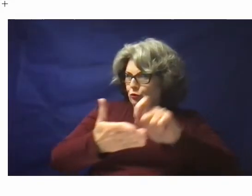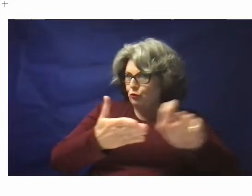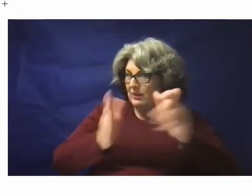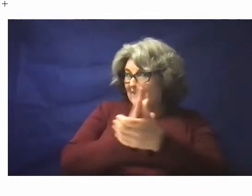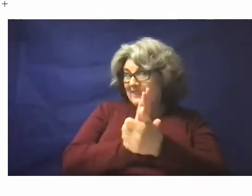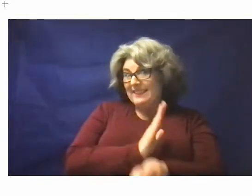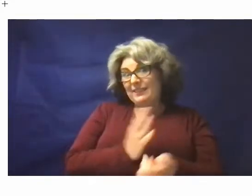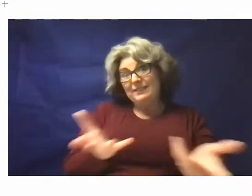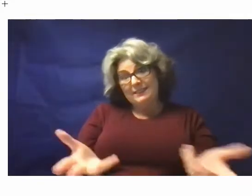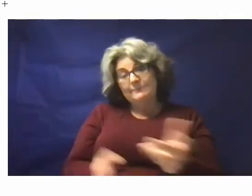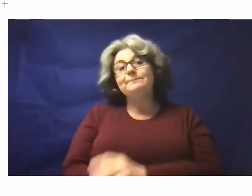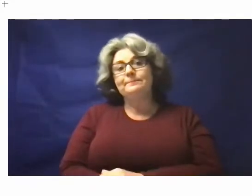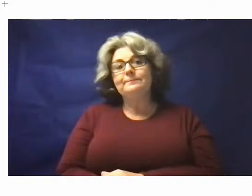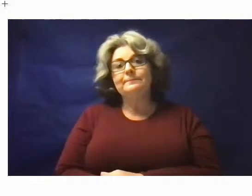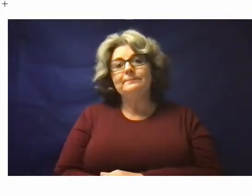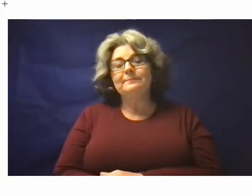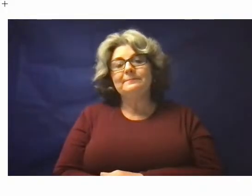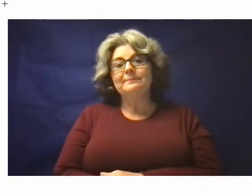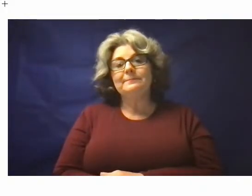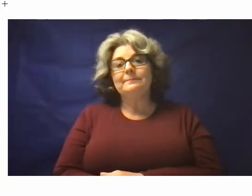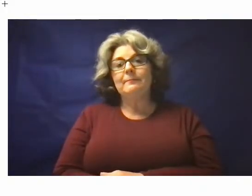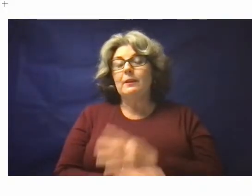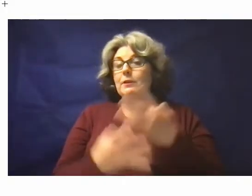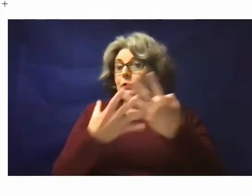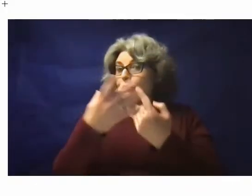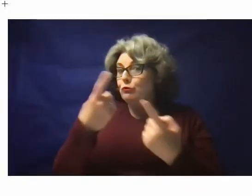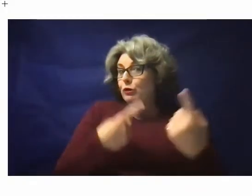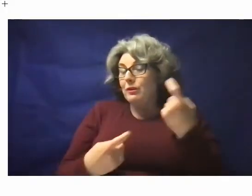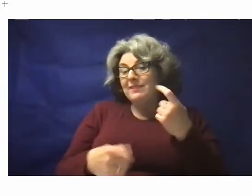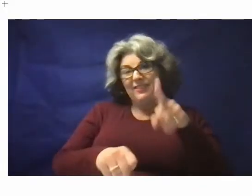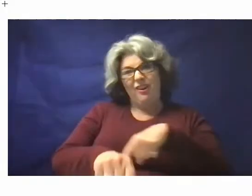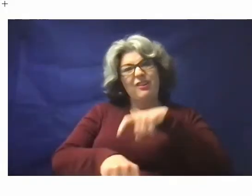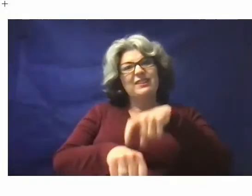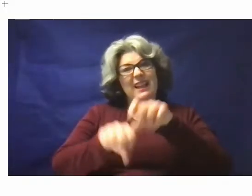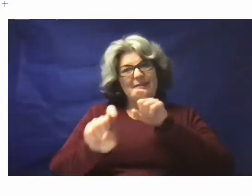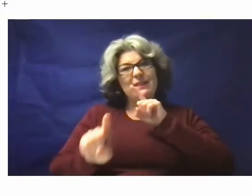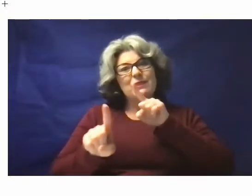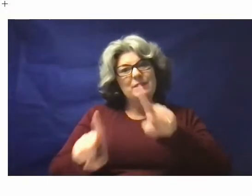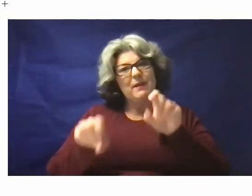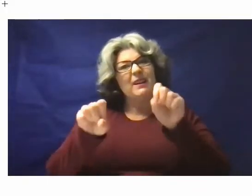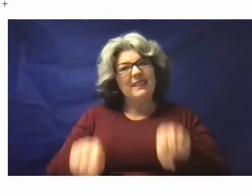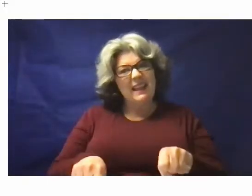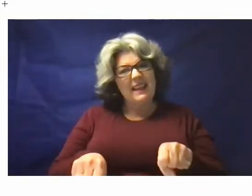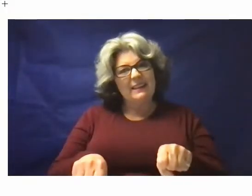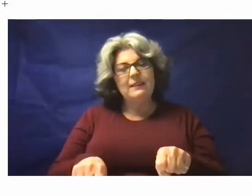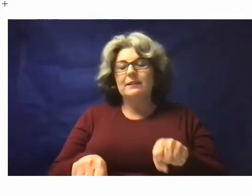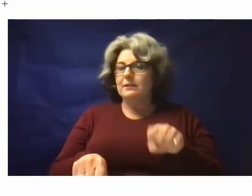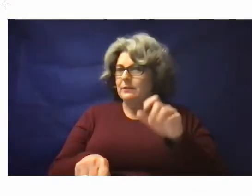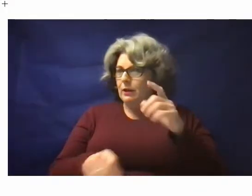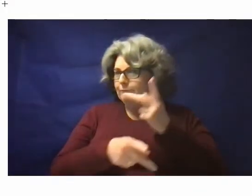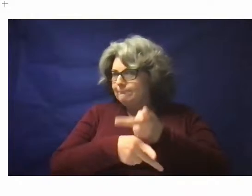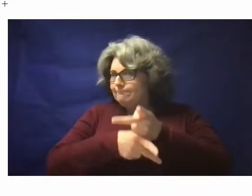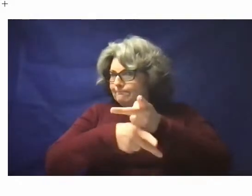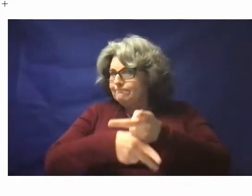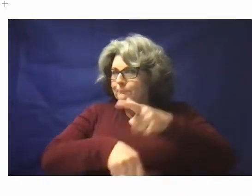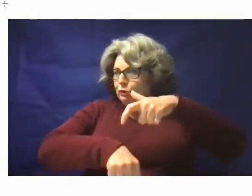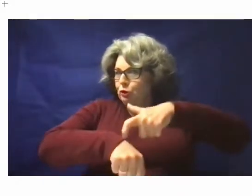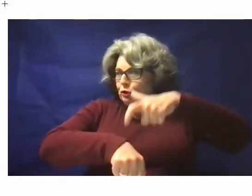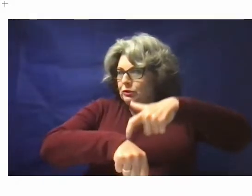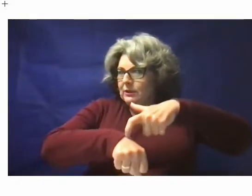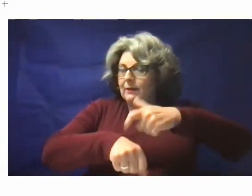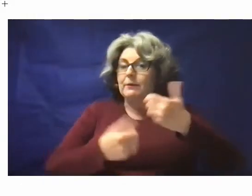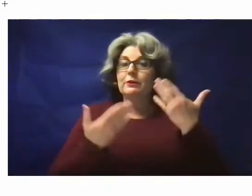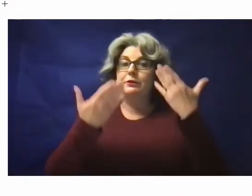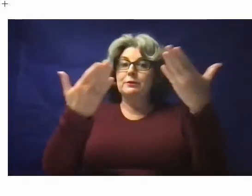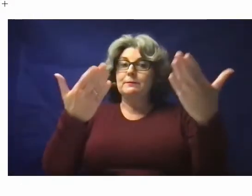skills. So again, screening questions can take a long time to respond to, so please manage your time well in order to submit before the